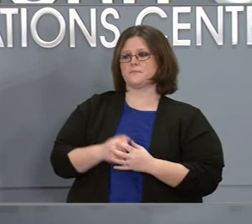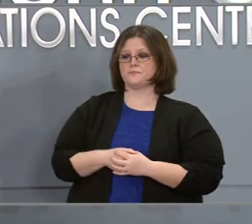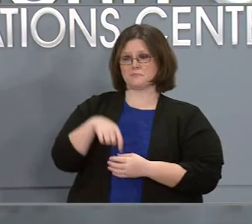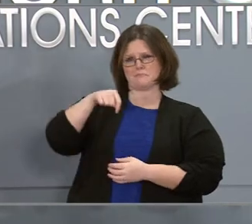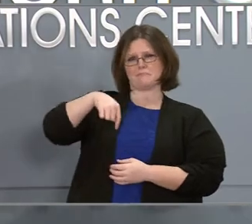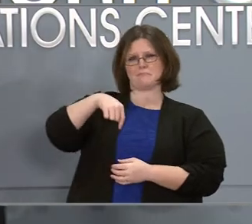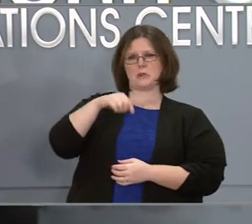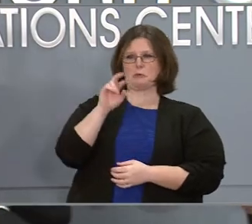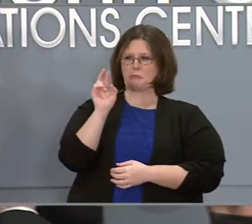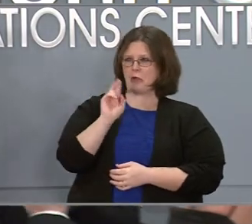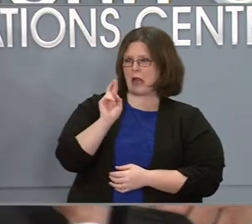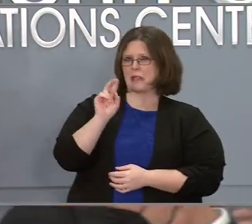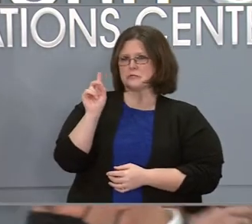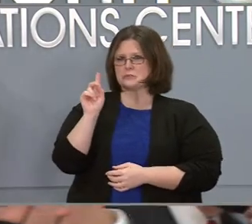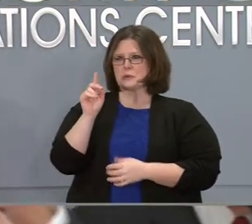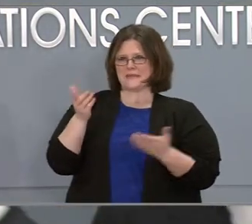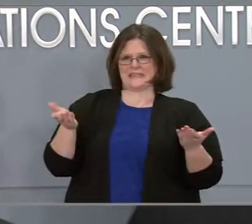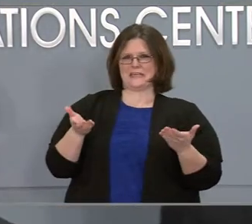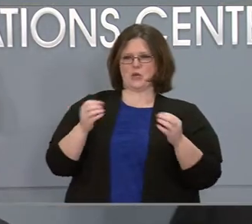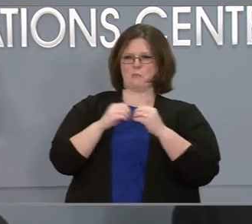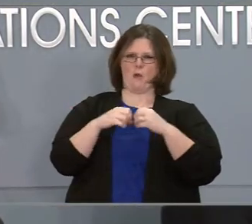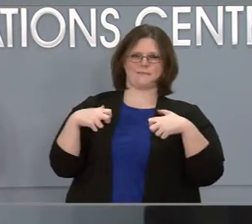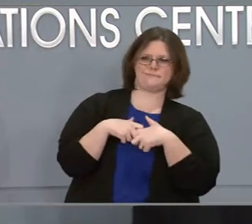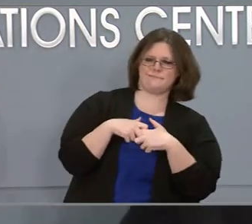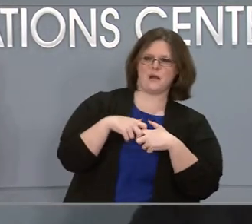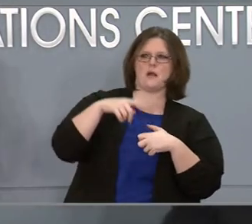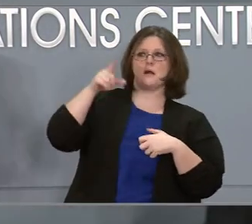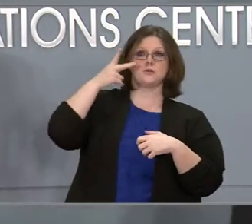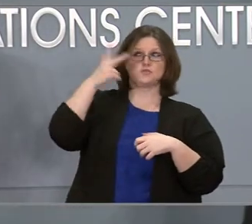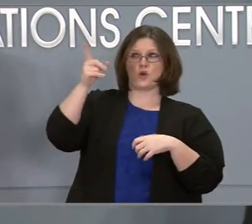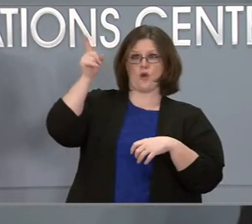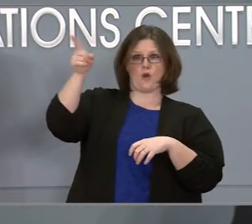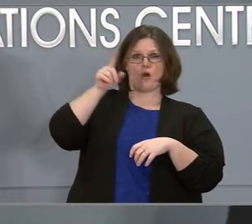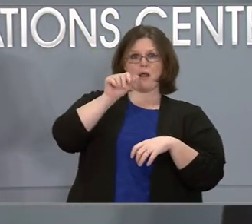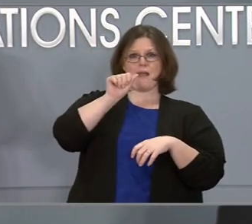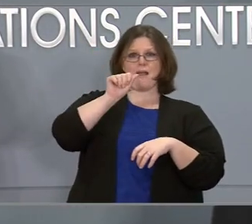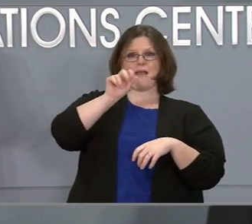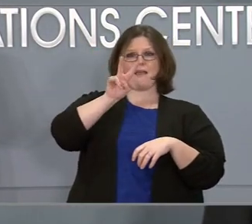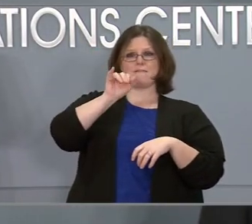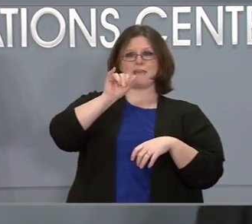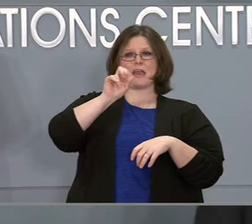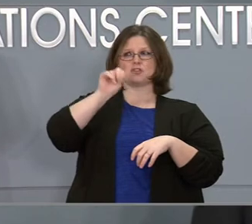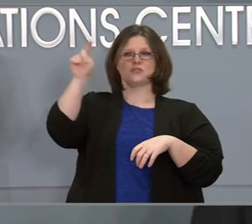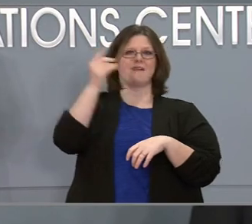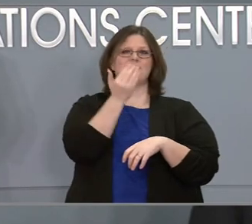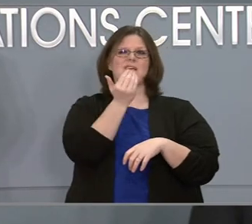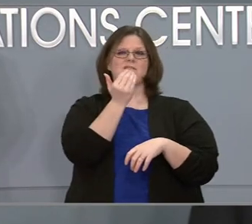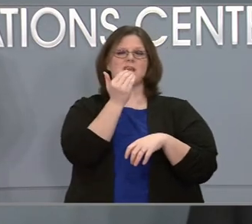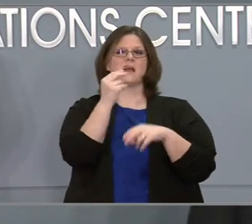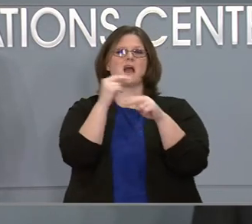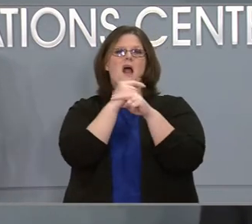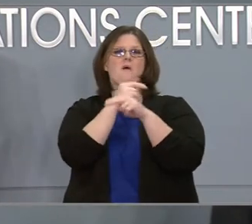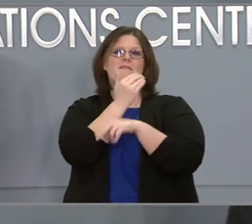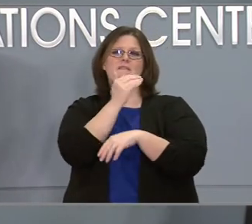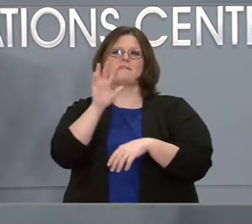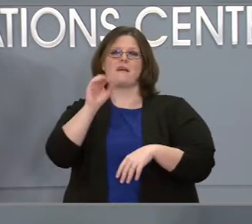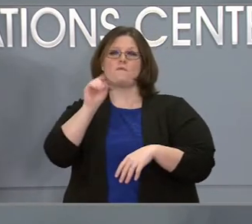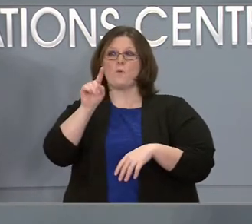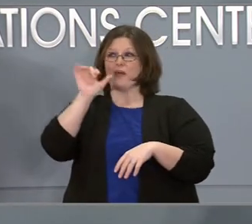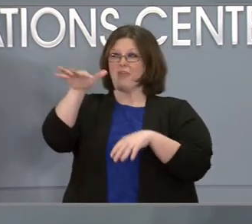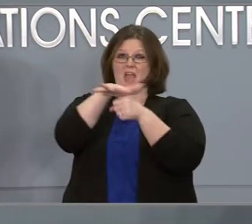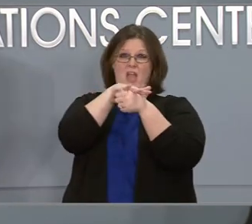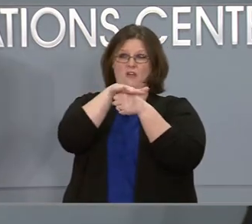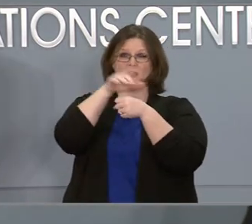the ones that were problematic. I know aviation, we saw the truck flip off 15501. Are any of those areas getting any special attention this